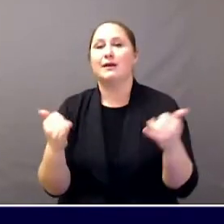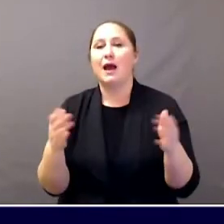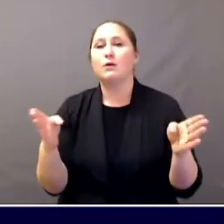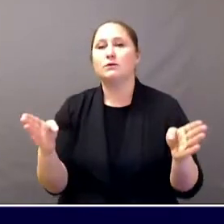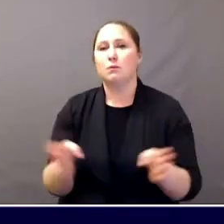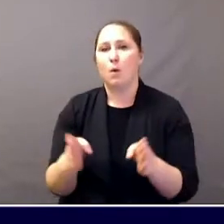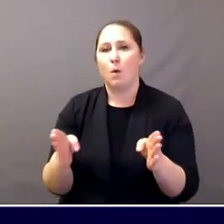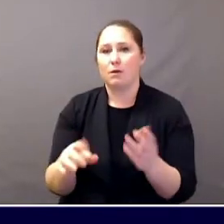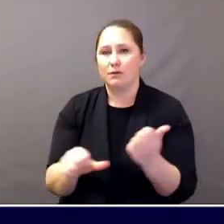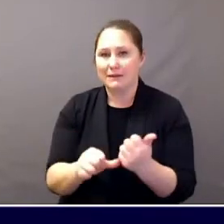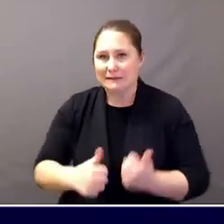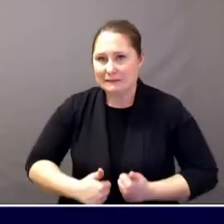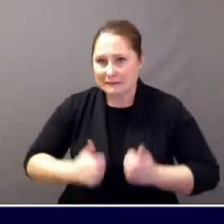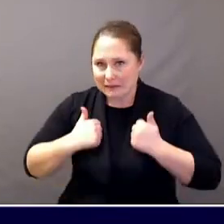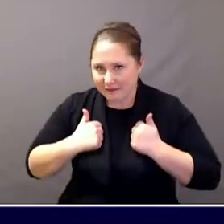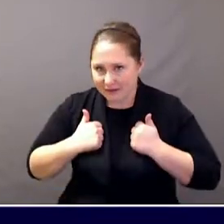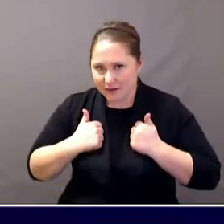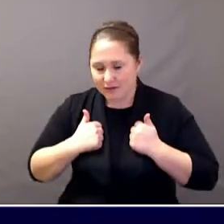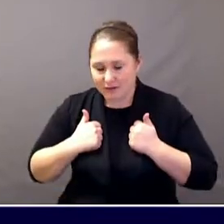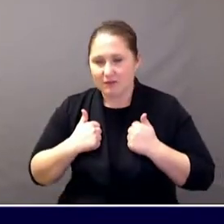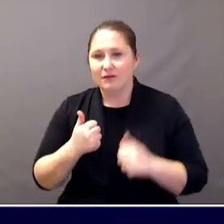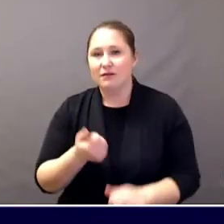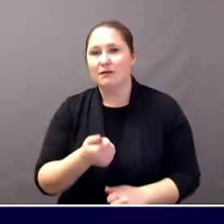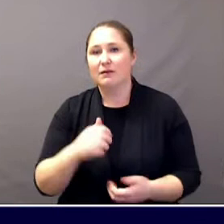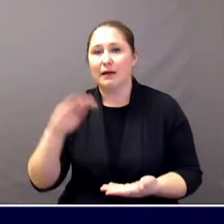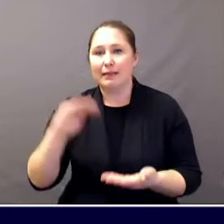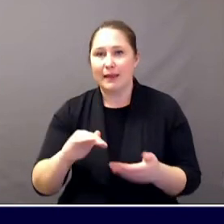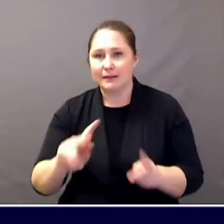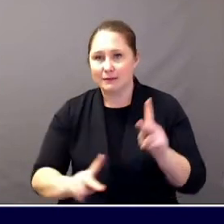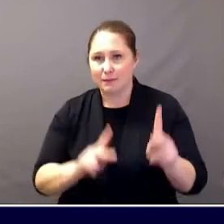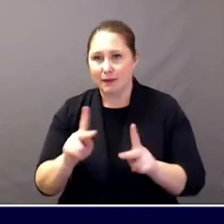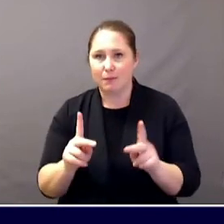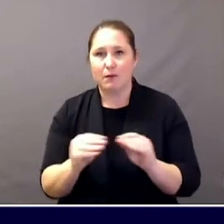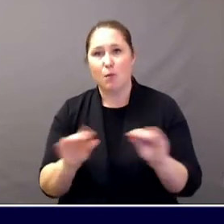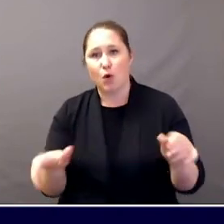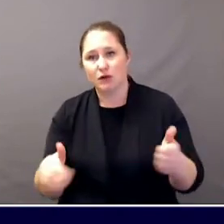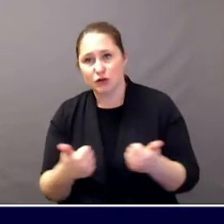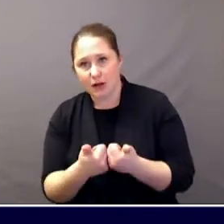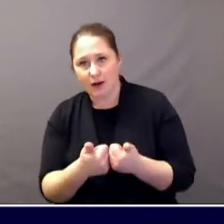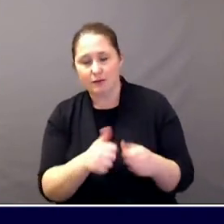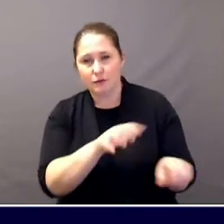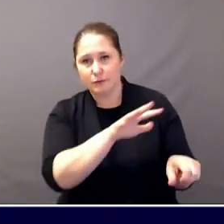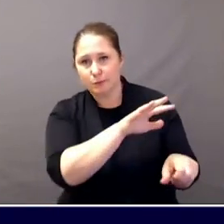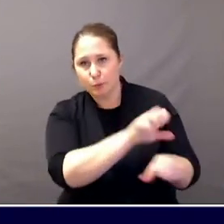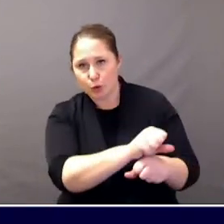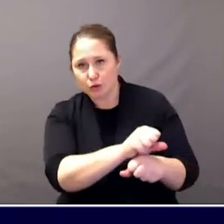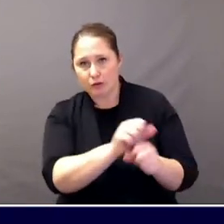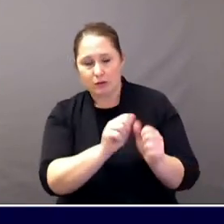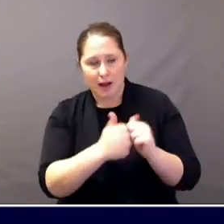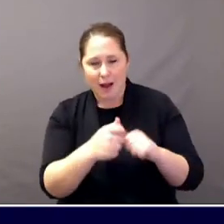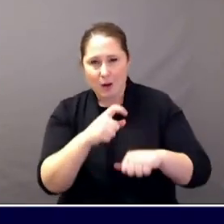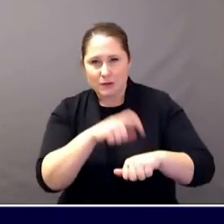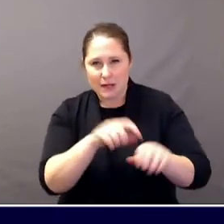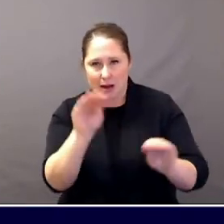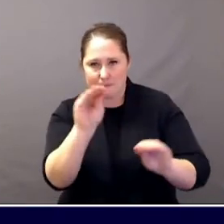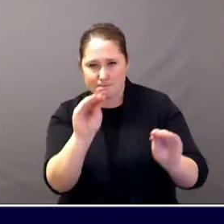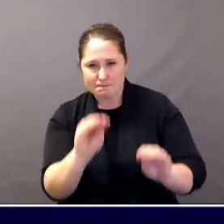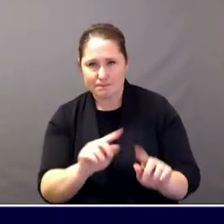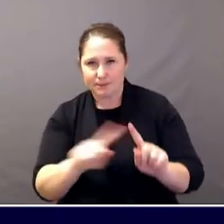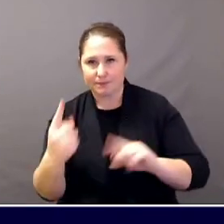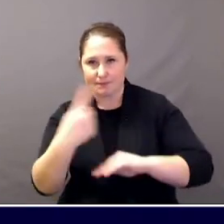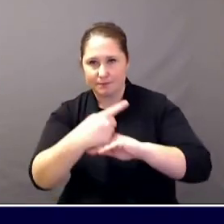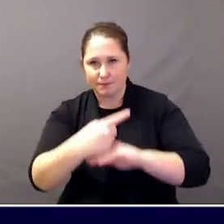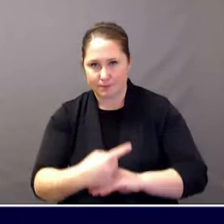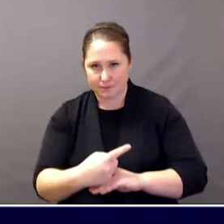assisted living. And those are smaller, they can be a little bit harder to schedule. They can be harder to slot in on different days. So I